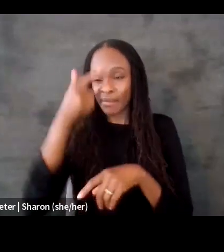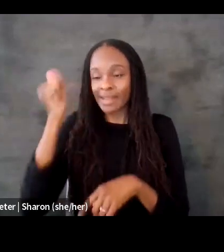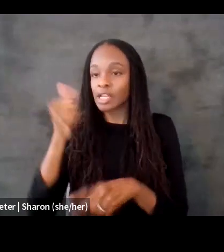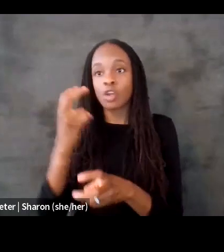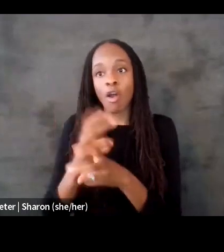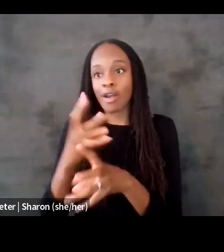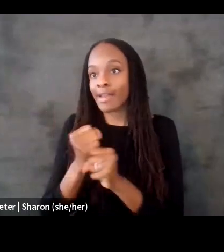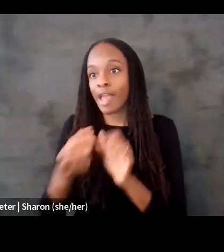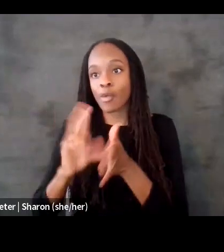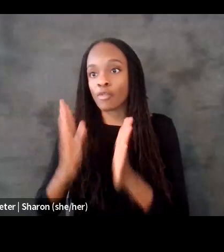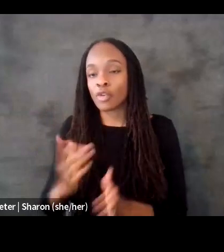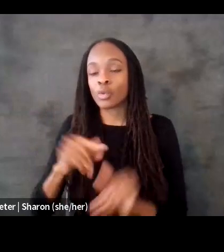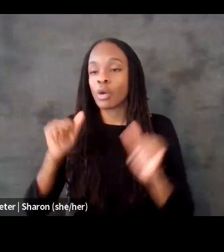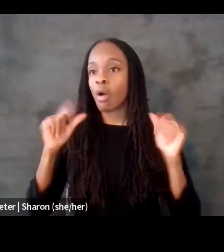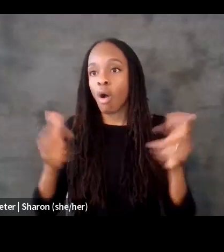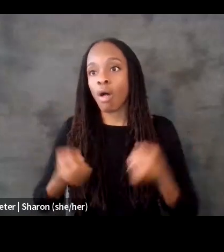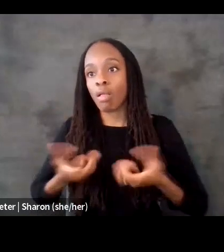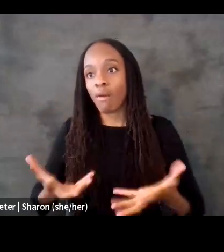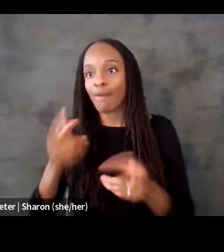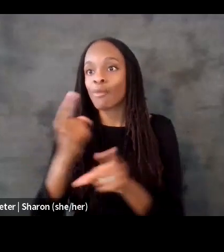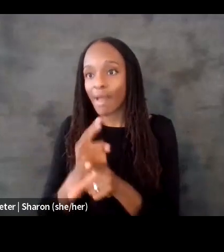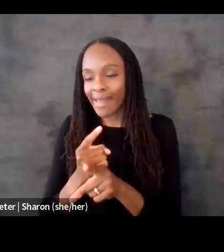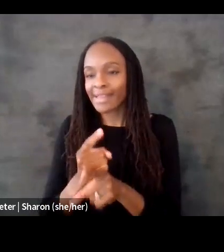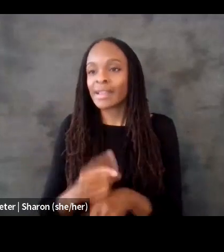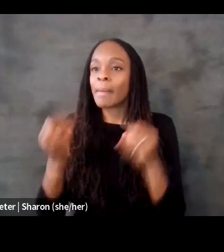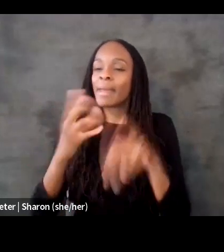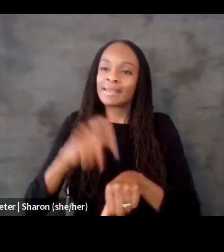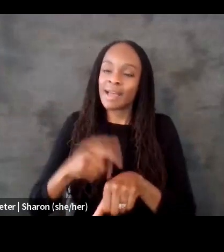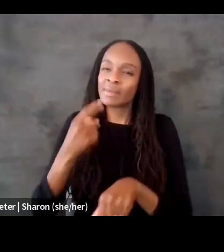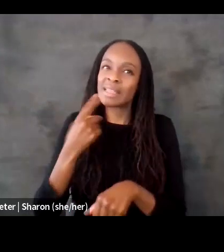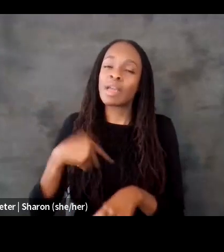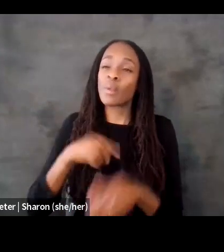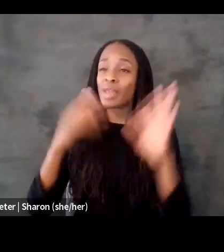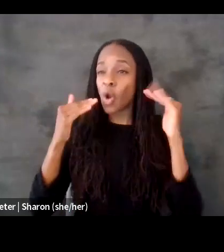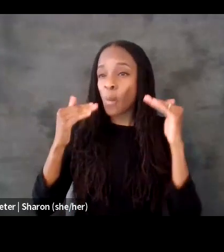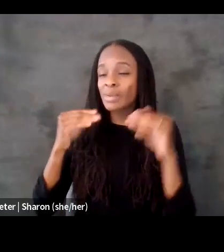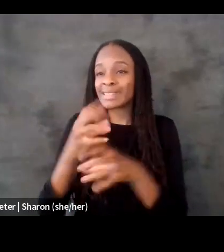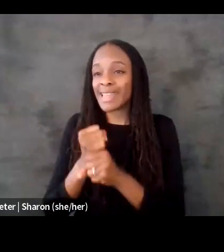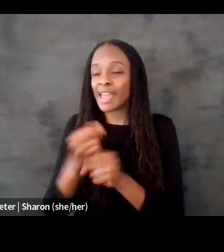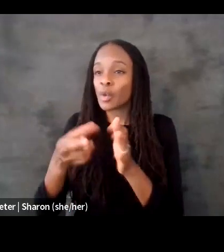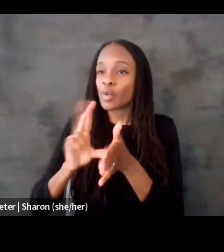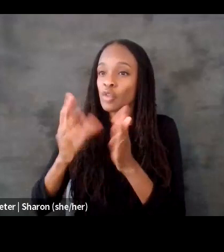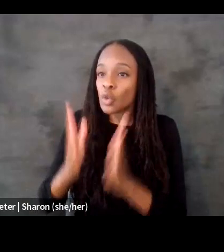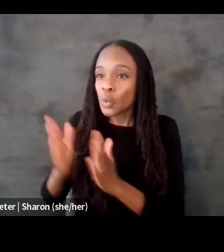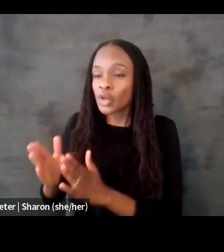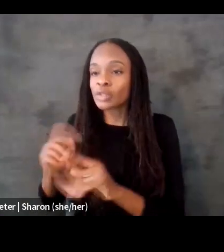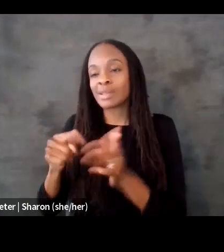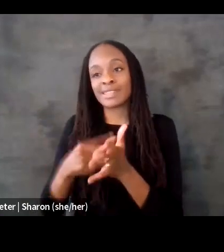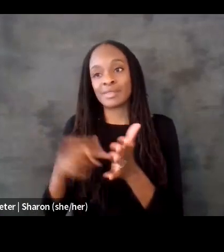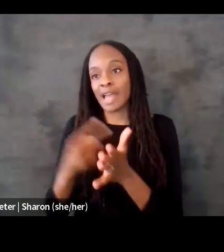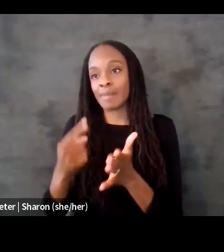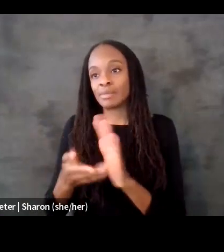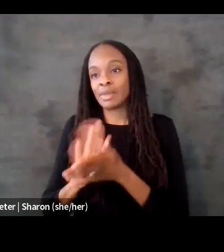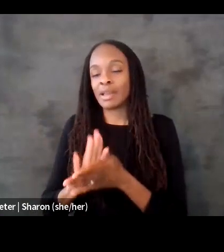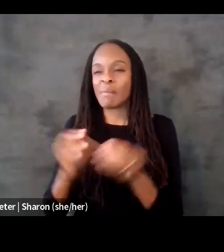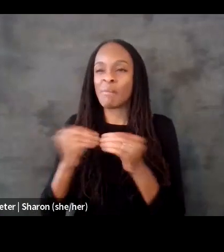we're all taxed and we're all tired, right? And so there are many times we're saying we're hoping to get reviewers. And so sometimes we become a little bit more